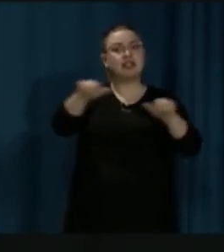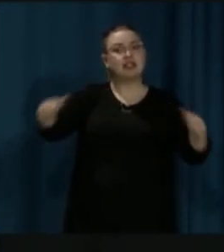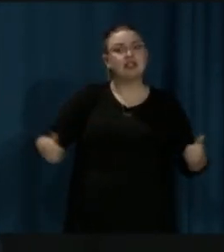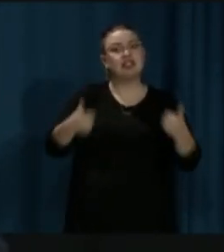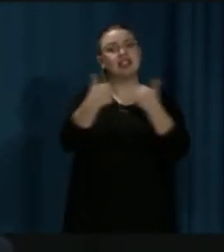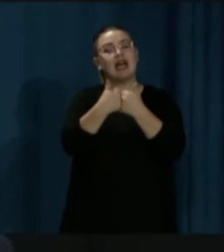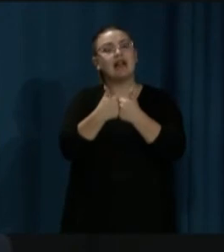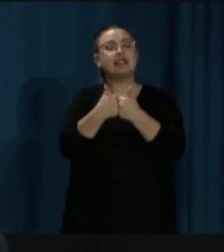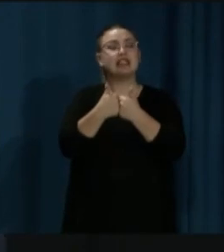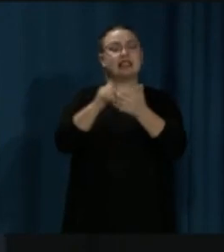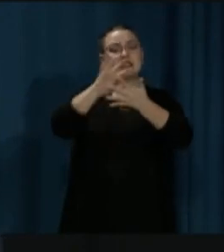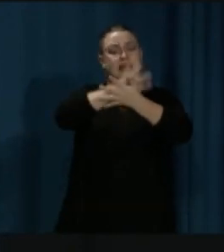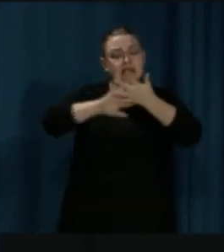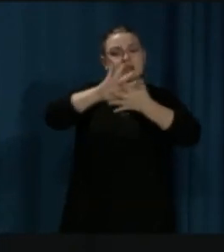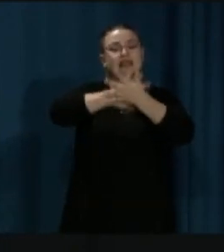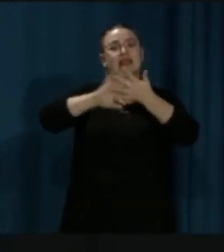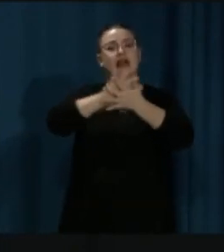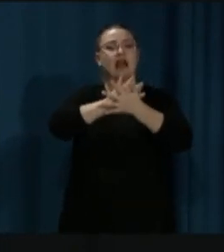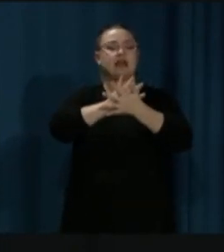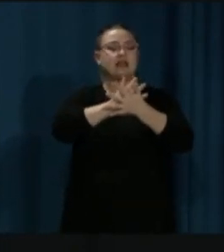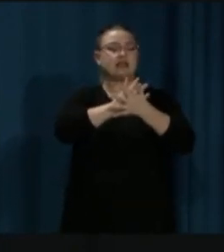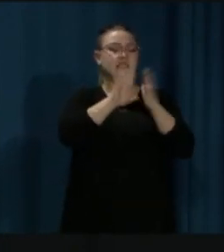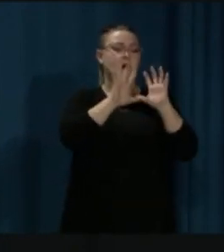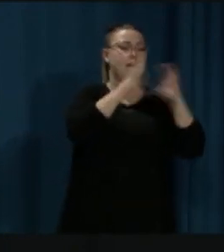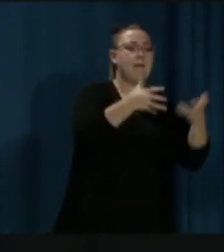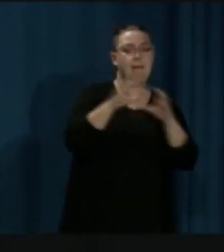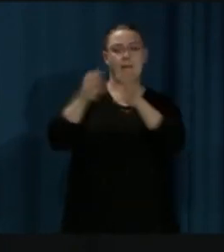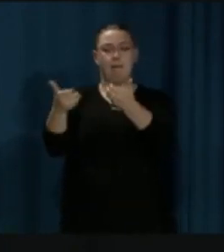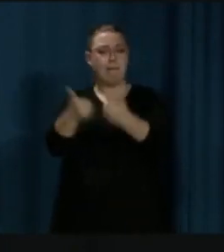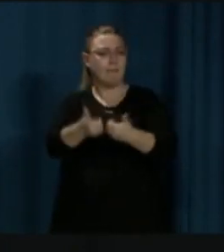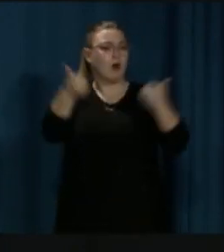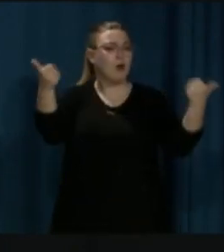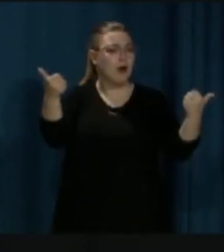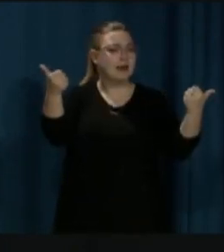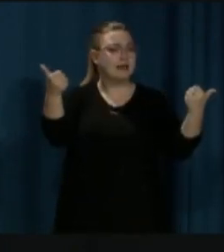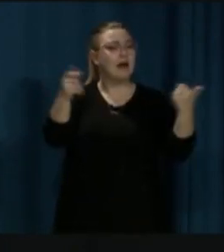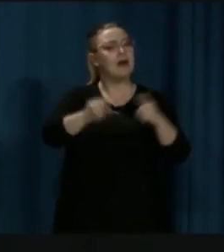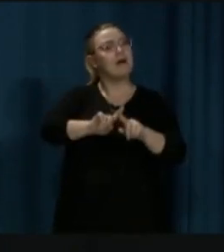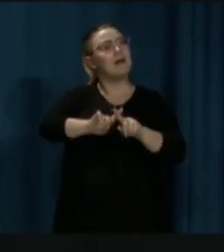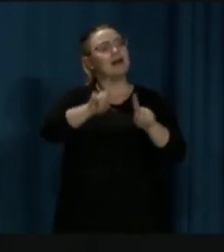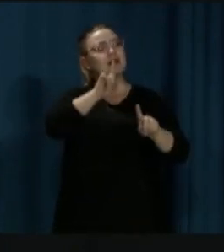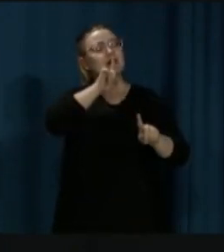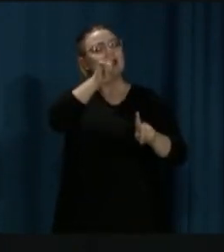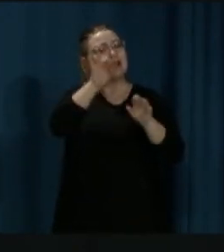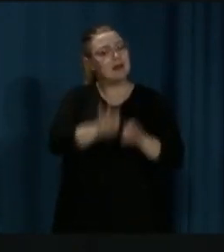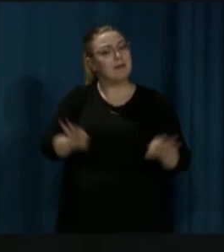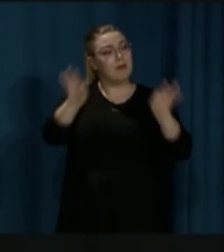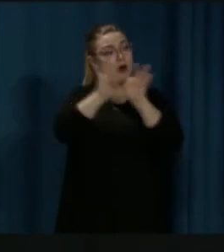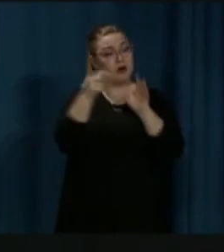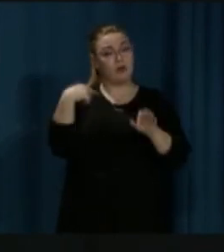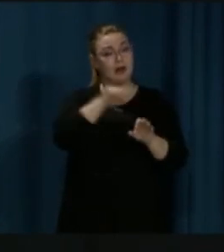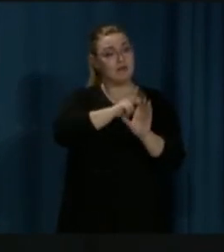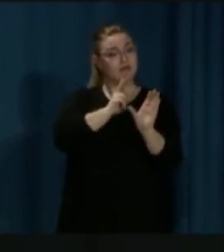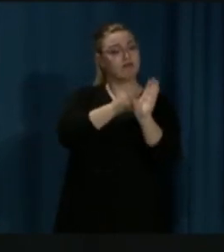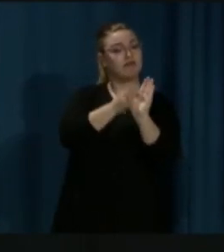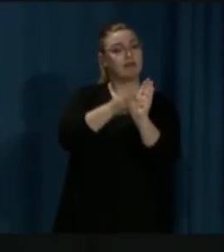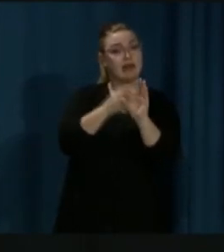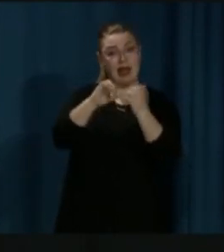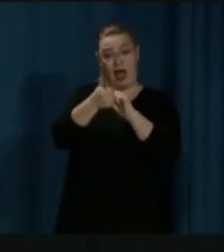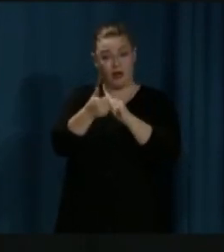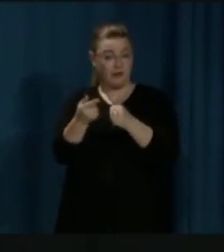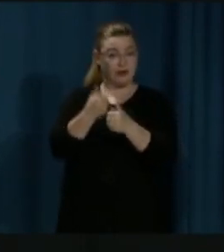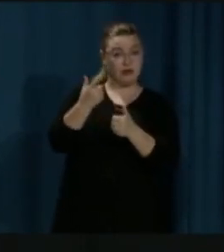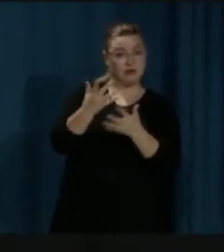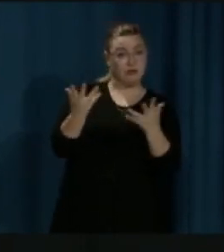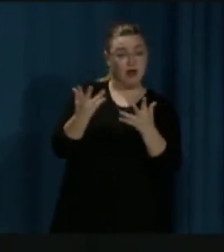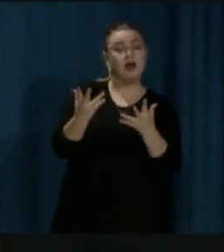democracy requires us to be engaged, active, not passive bystanders. It starts obviously by becoming a registered voter, and we've talked